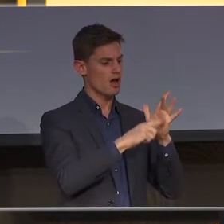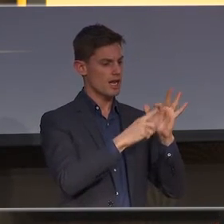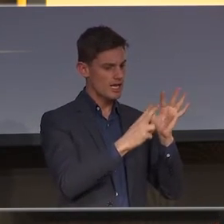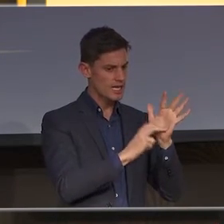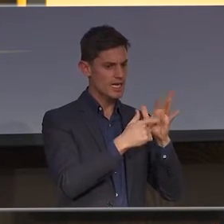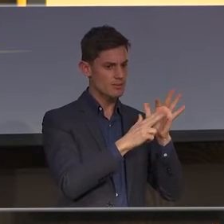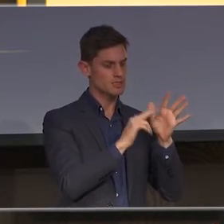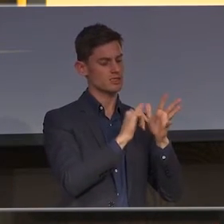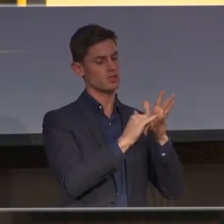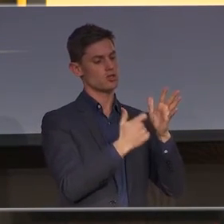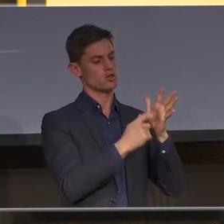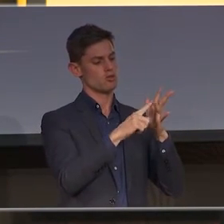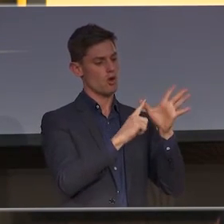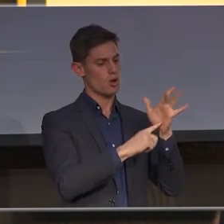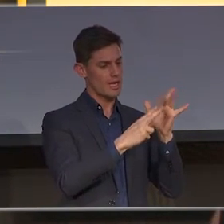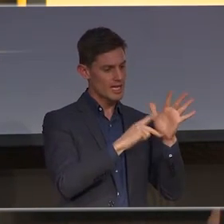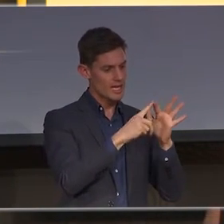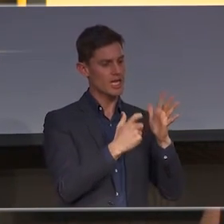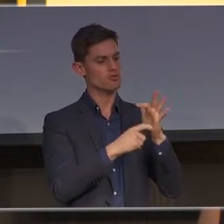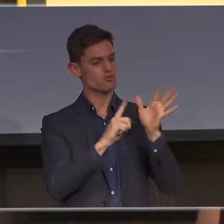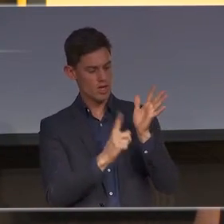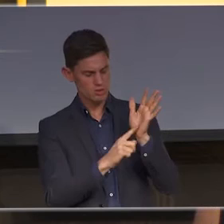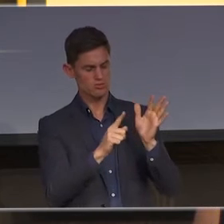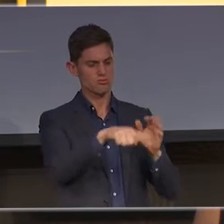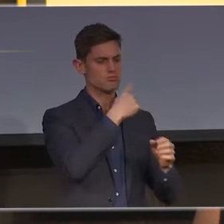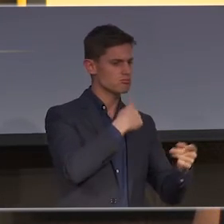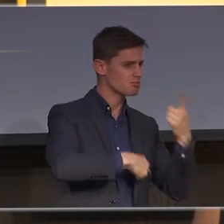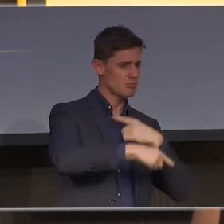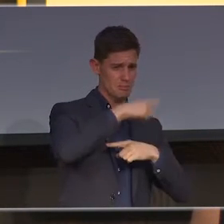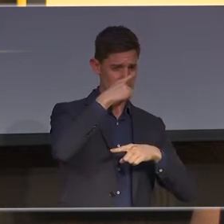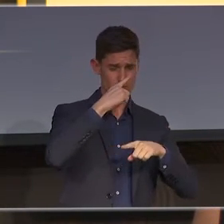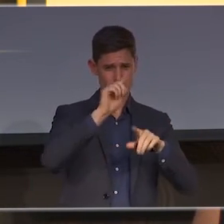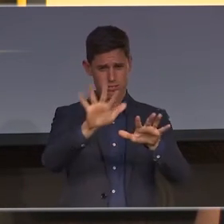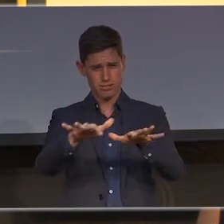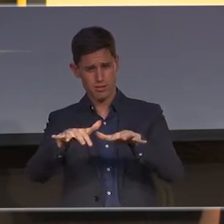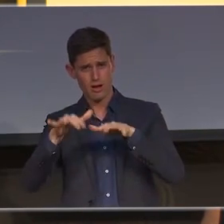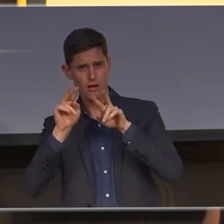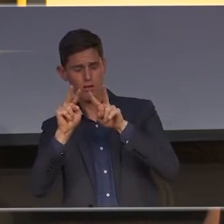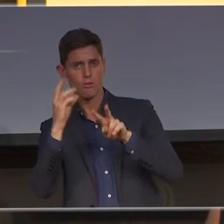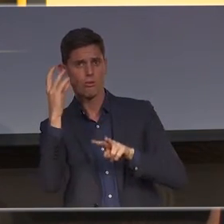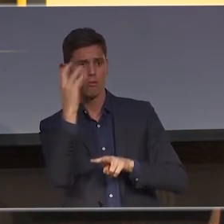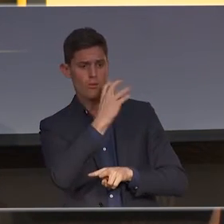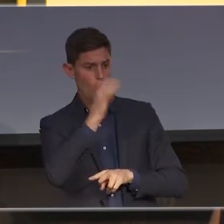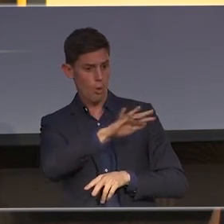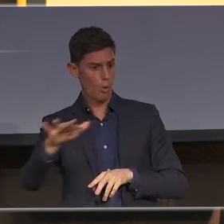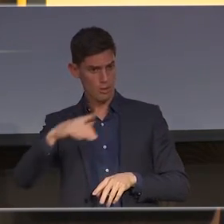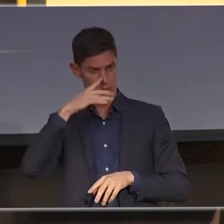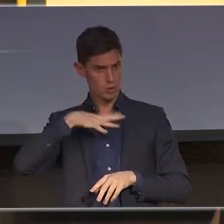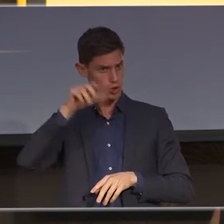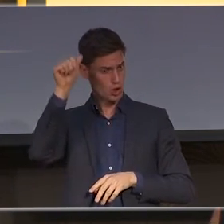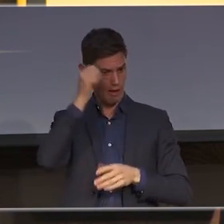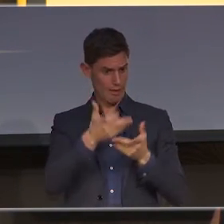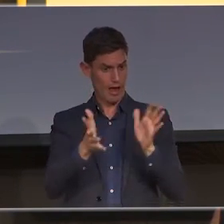Cummings, Raylene Roses and Rachel Williker shared stories to a packed hall of concerned Australians wanting to know how they could all